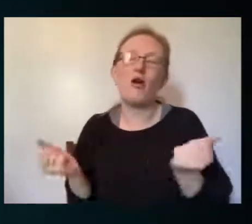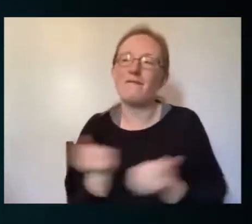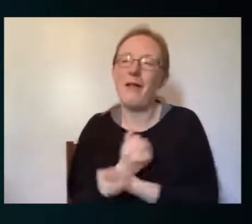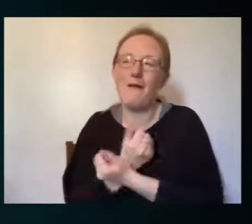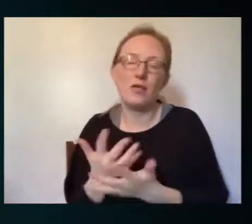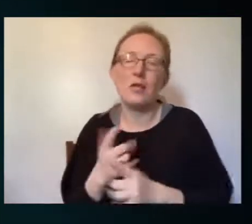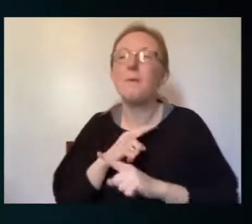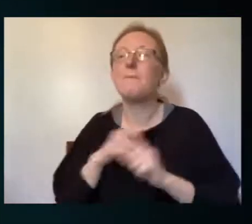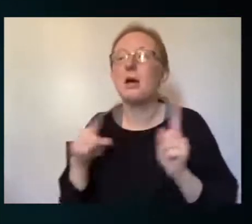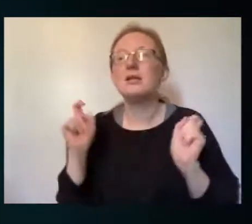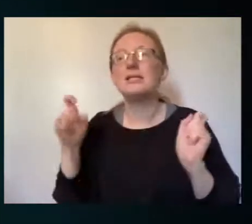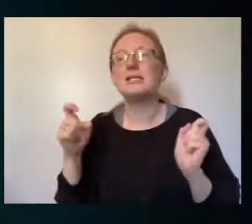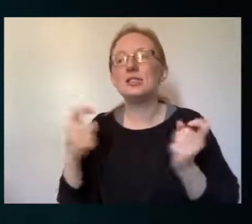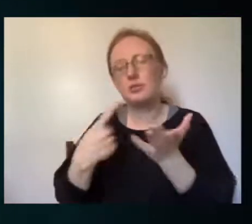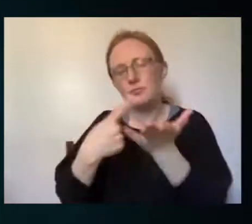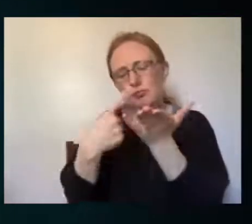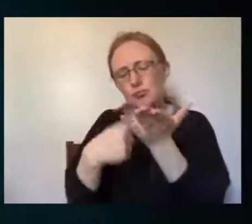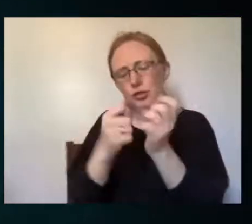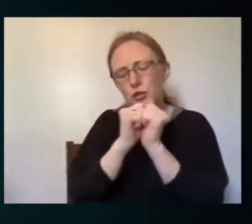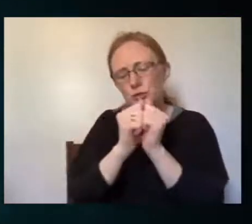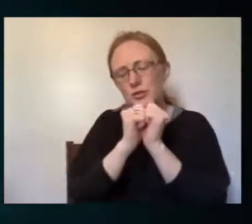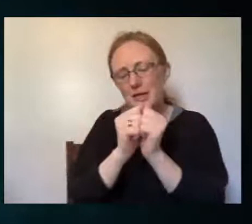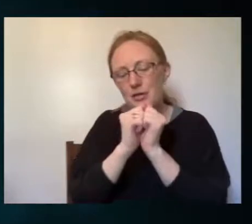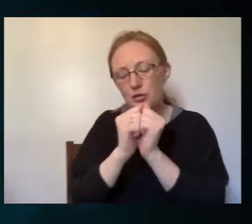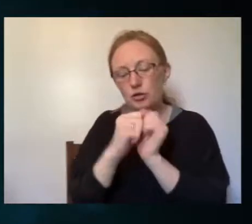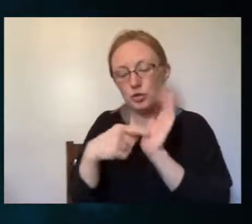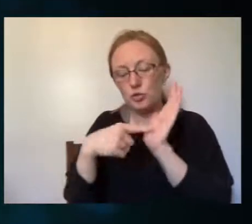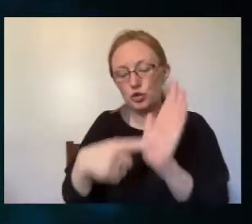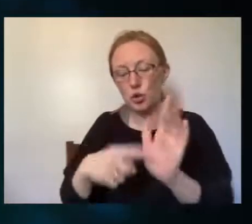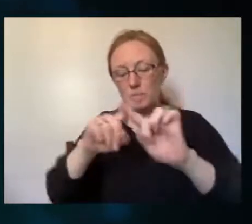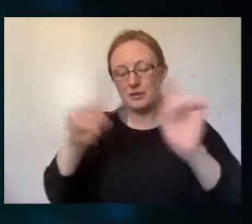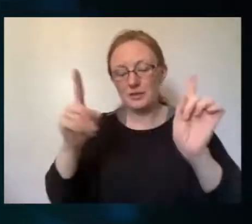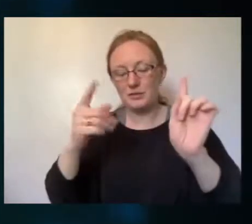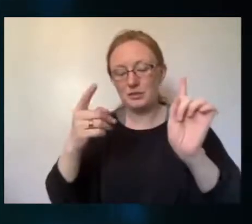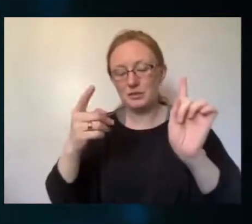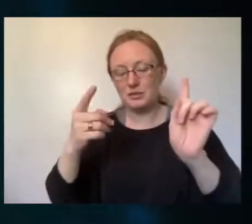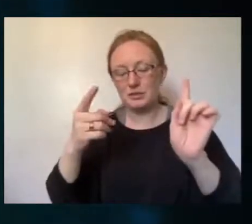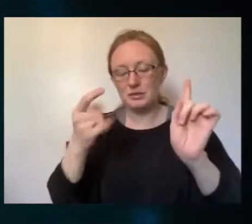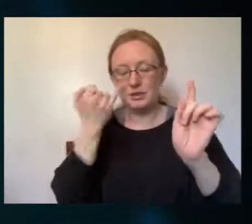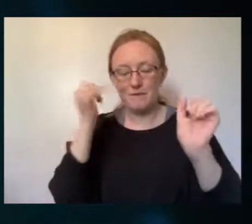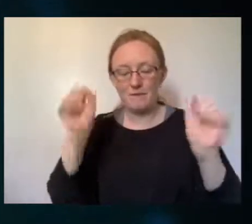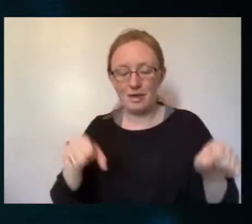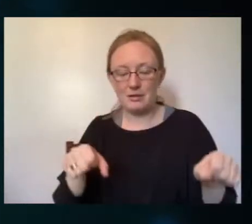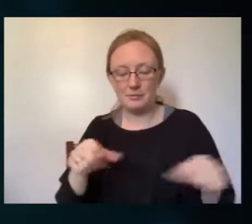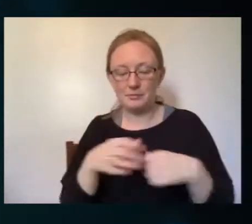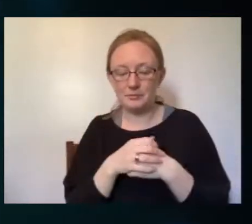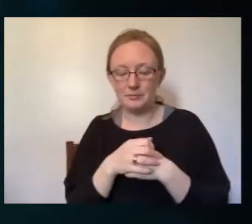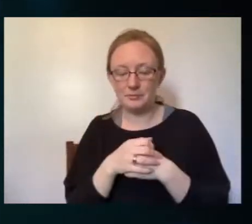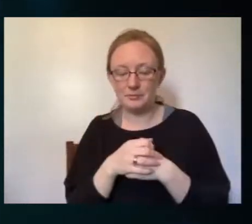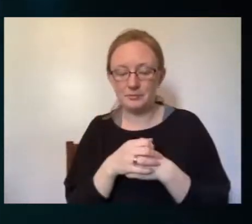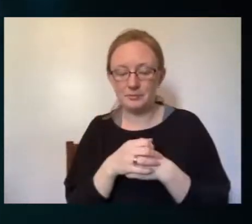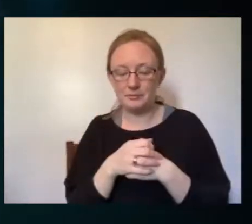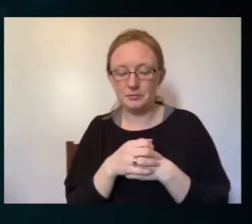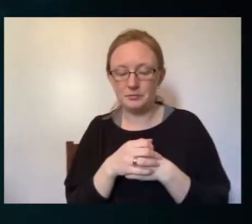think together about allowing for difference in many ways. Management is always a site for structures of inequity.